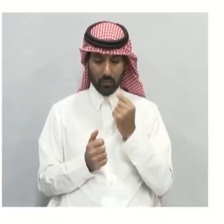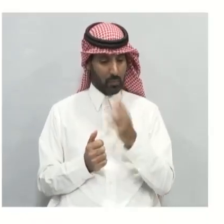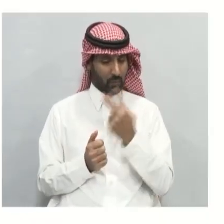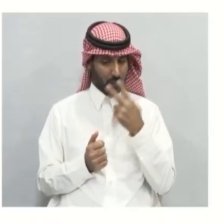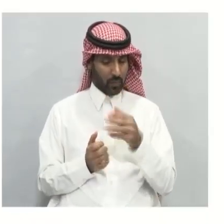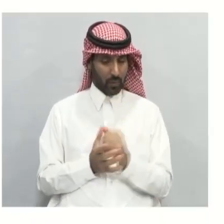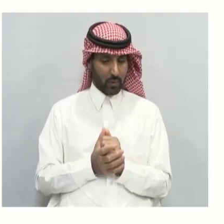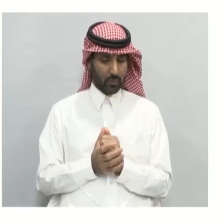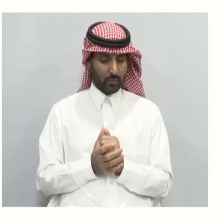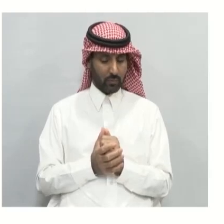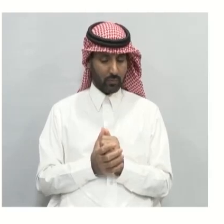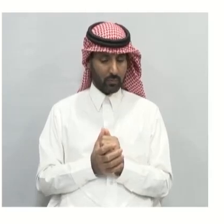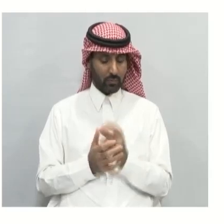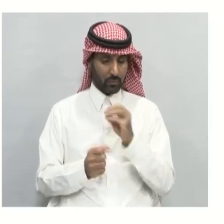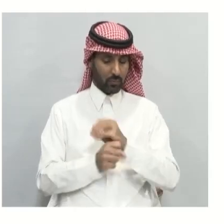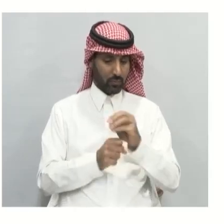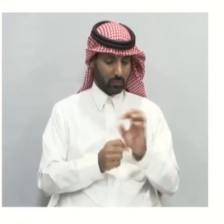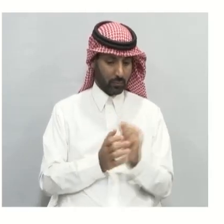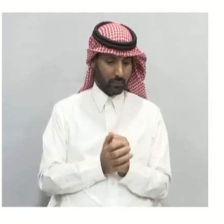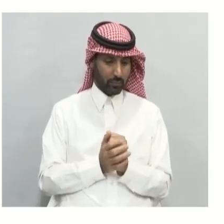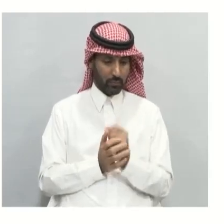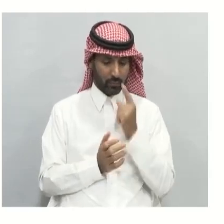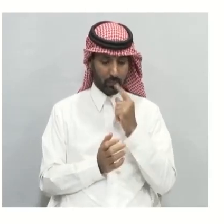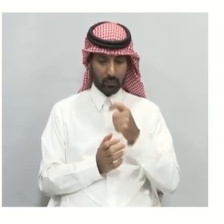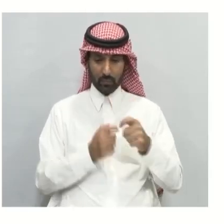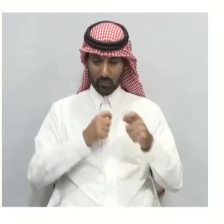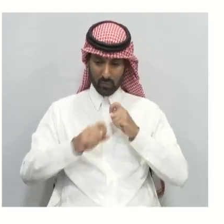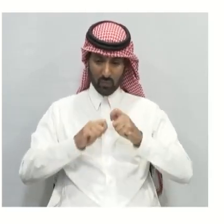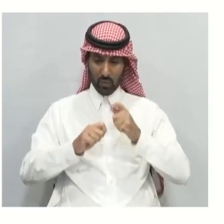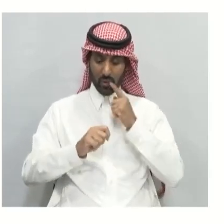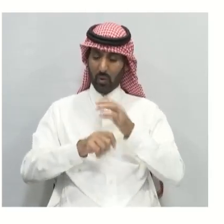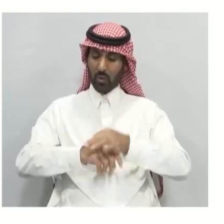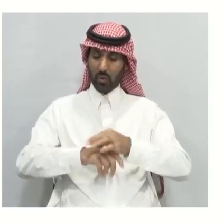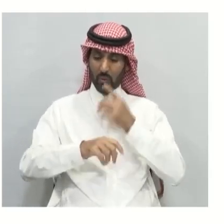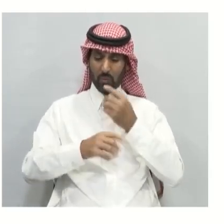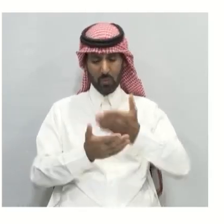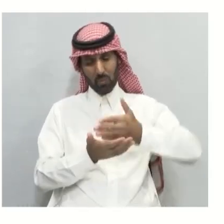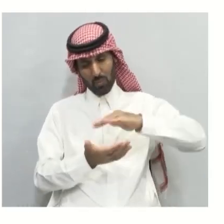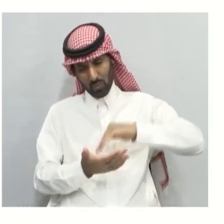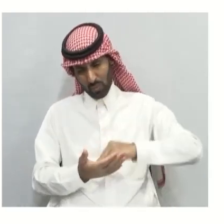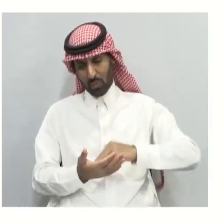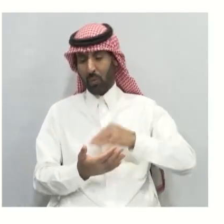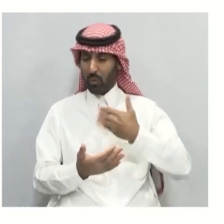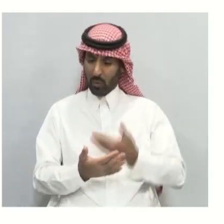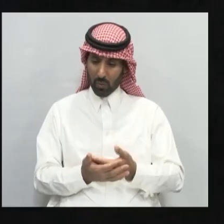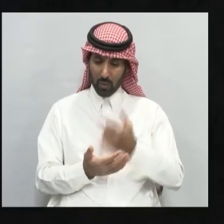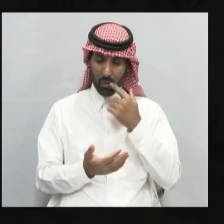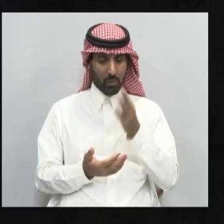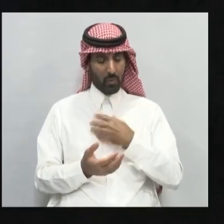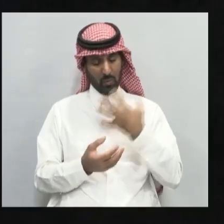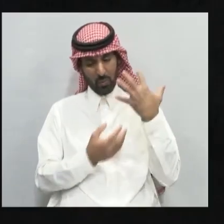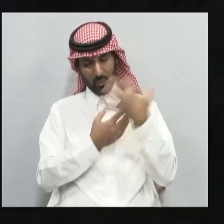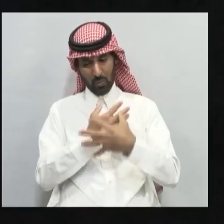look like? She will tell us that millions of people would have died from infections. An